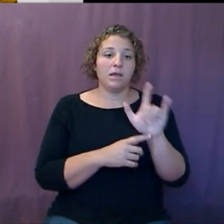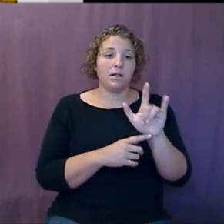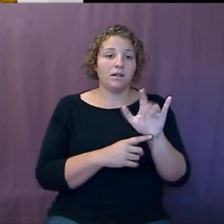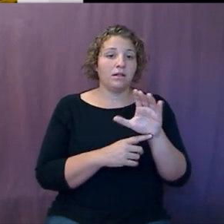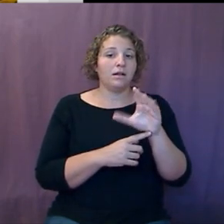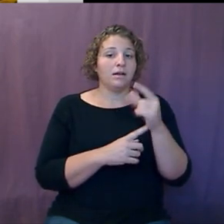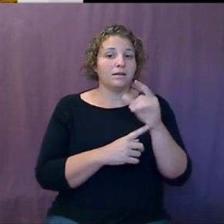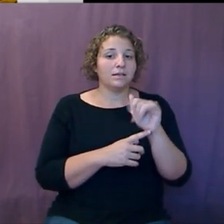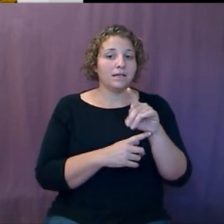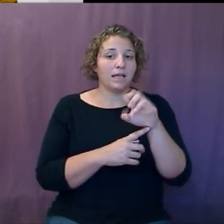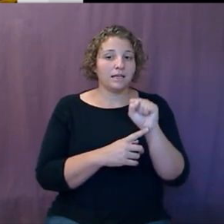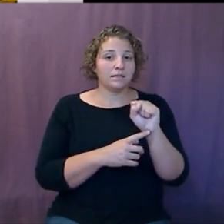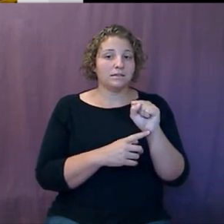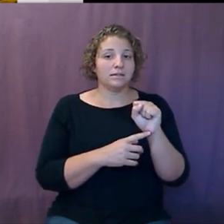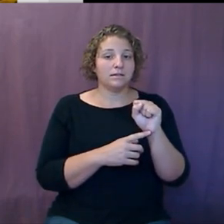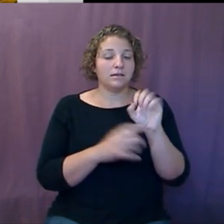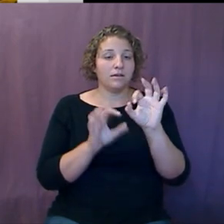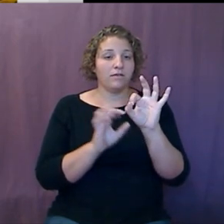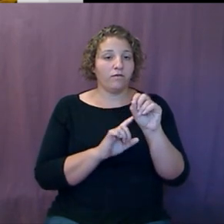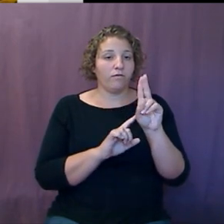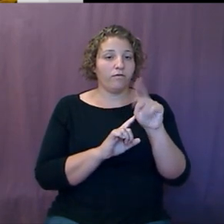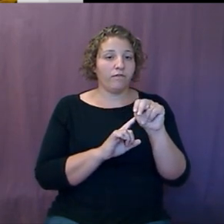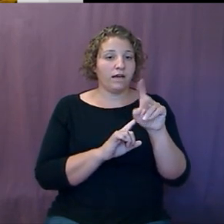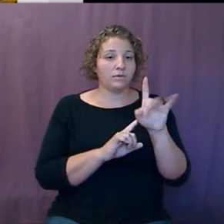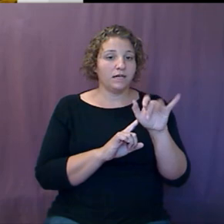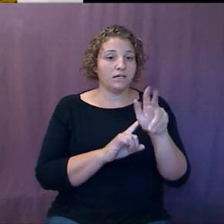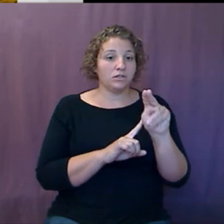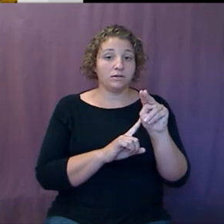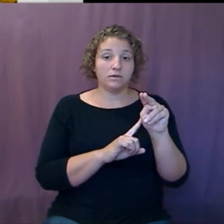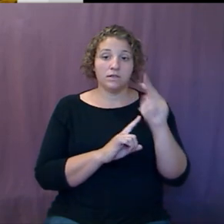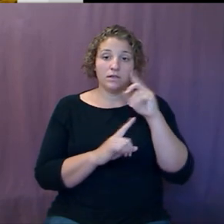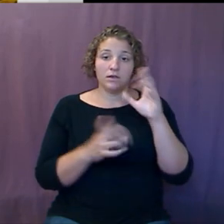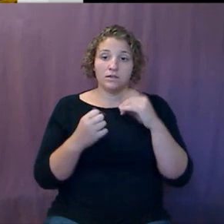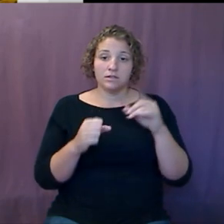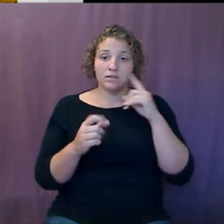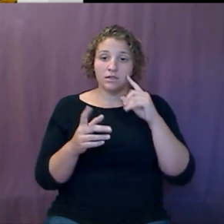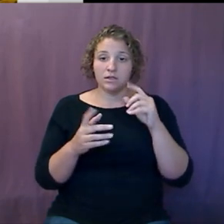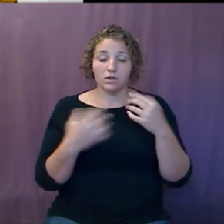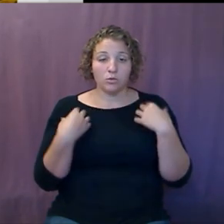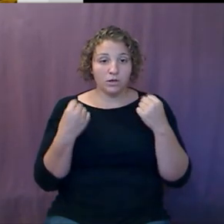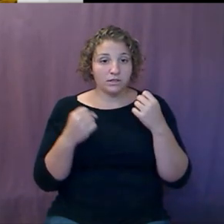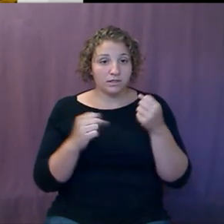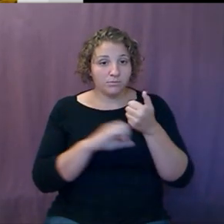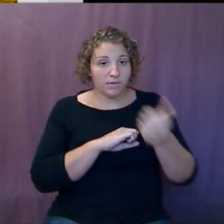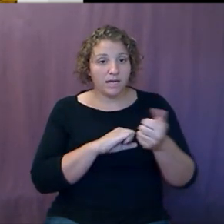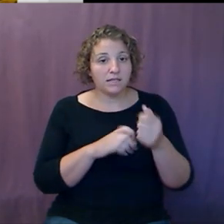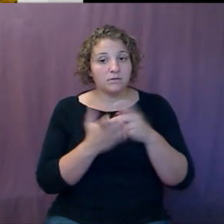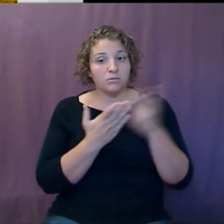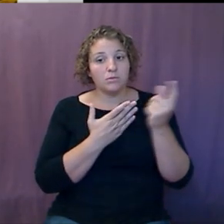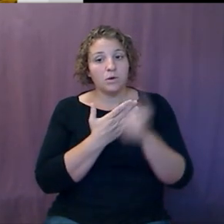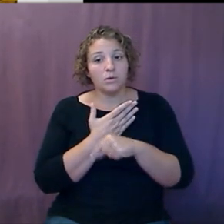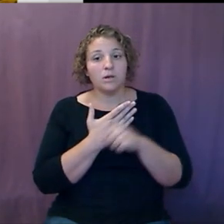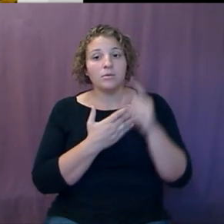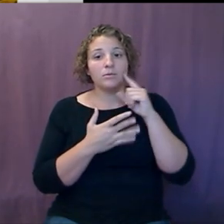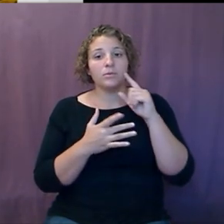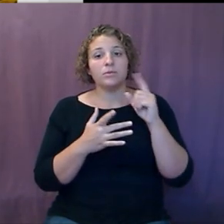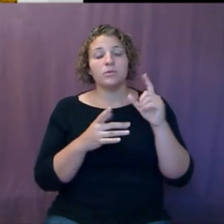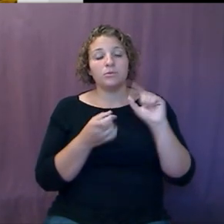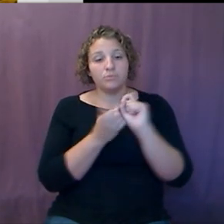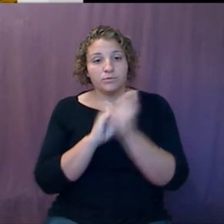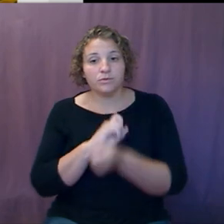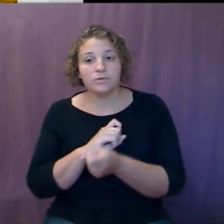early in june gavi reported that mastercard's wellness pass program will be adapted in response to the coronavirus covert